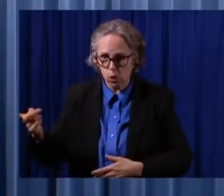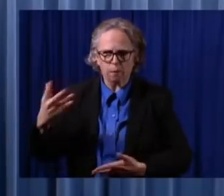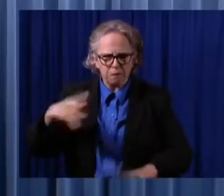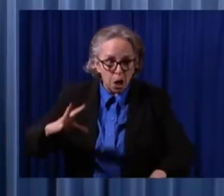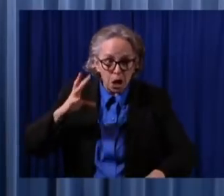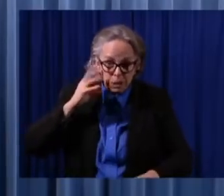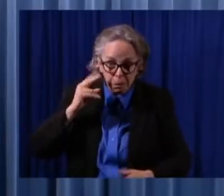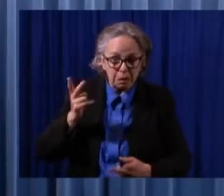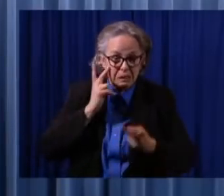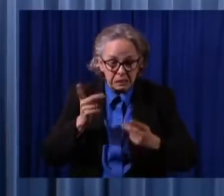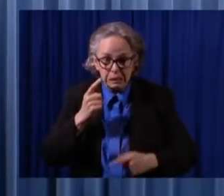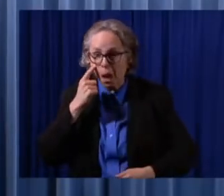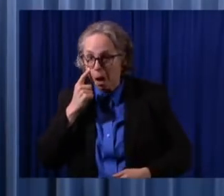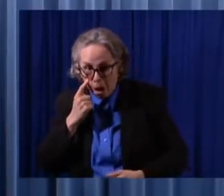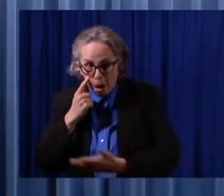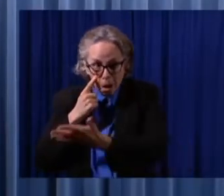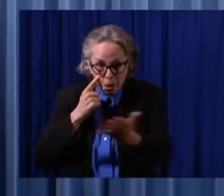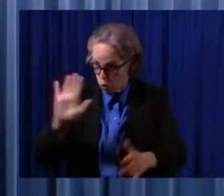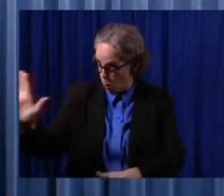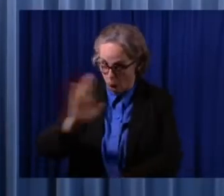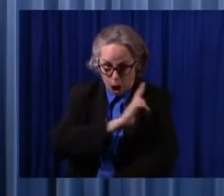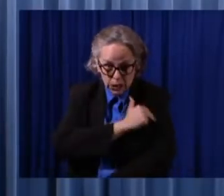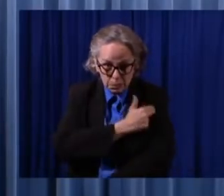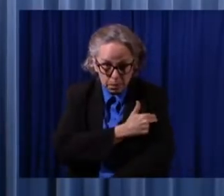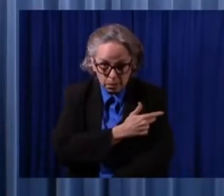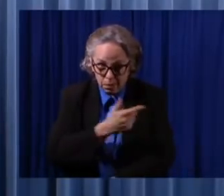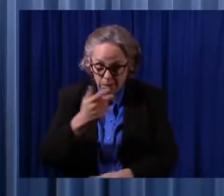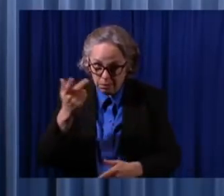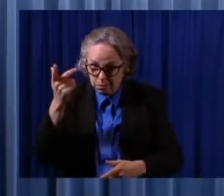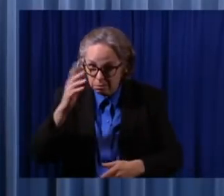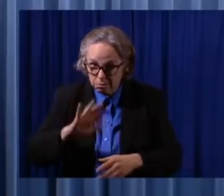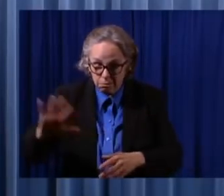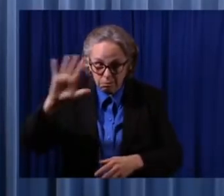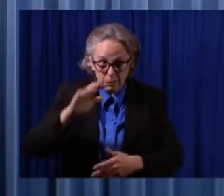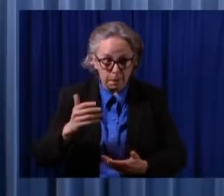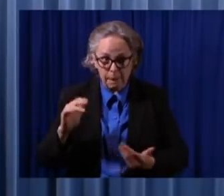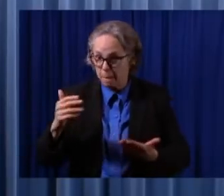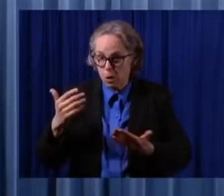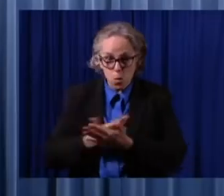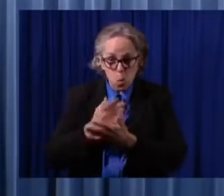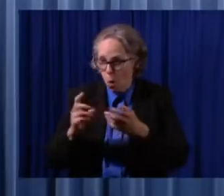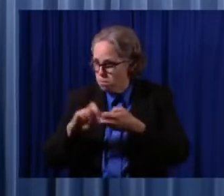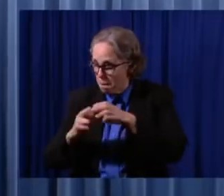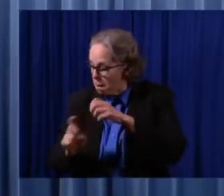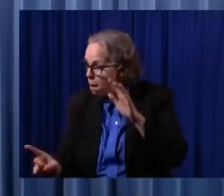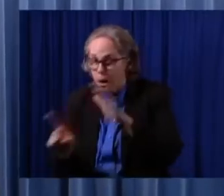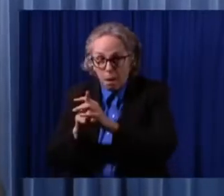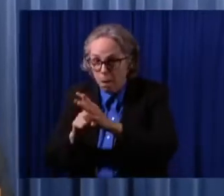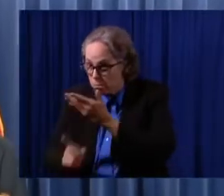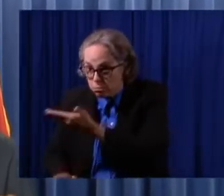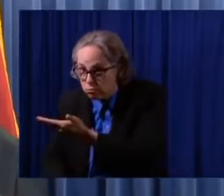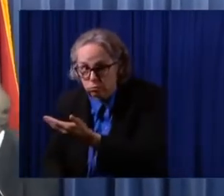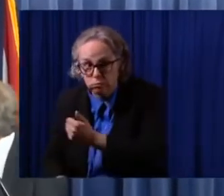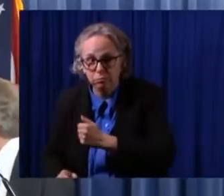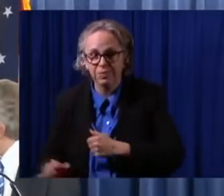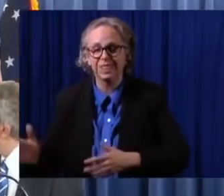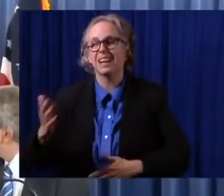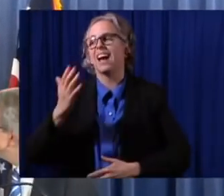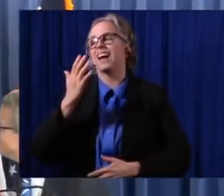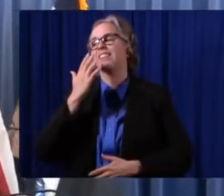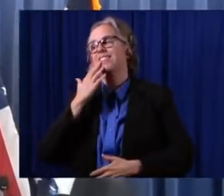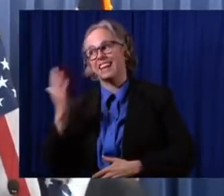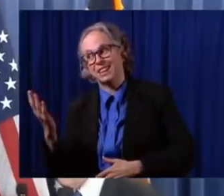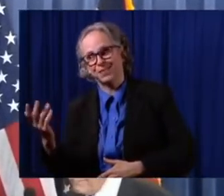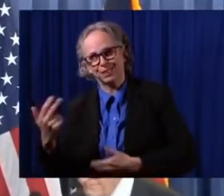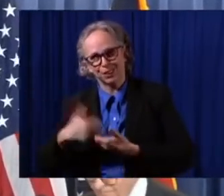are that you're observing, new problems you're observing with some children. Thanks for joining us.